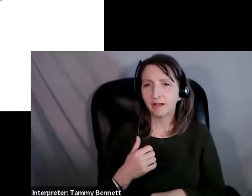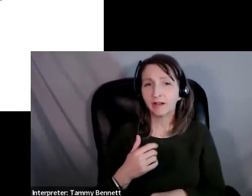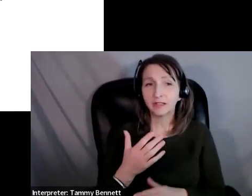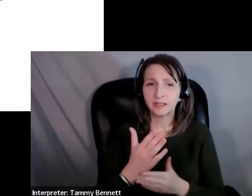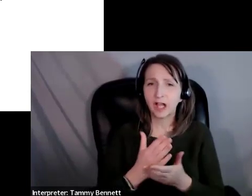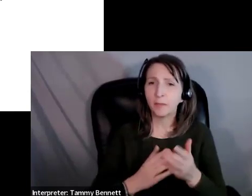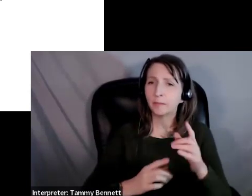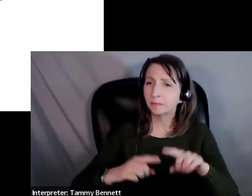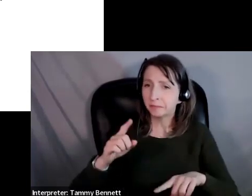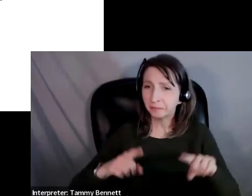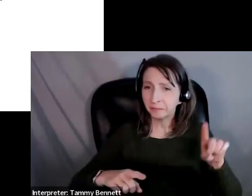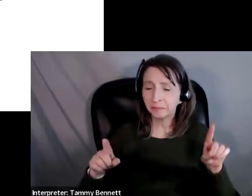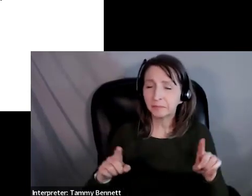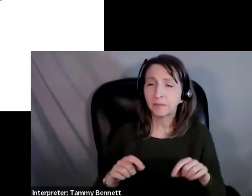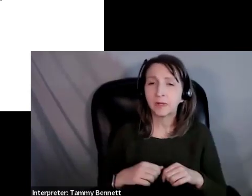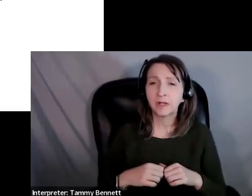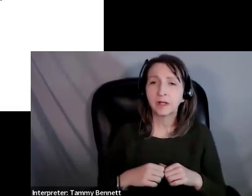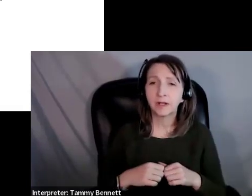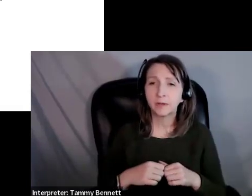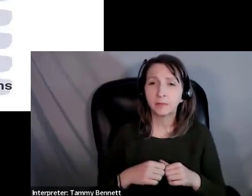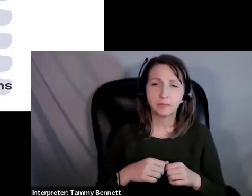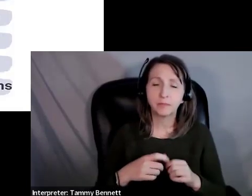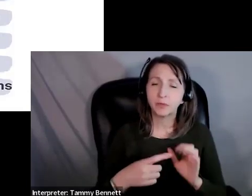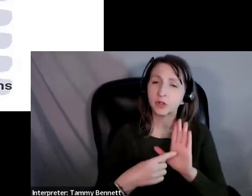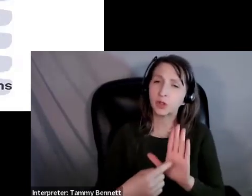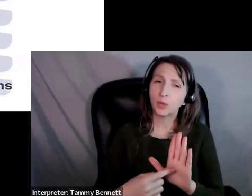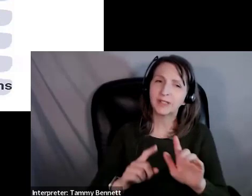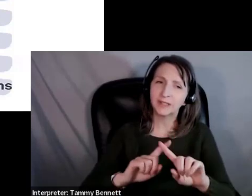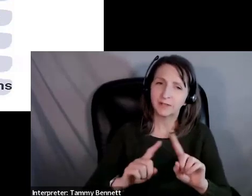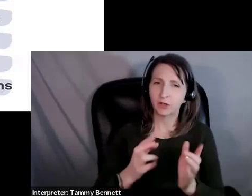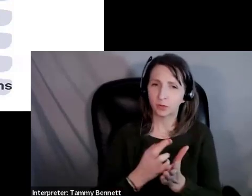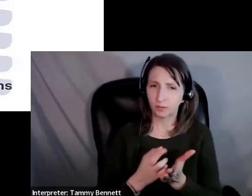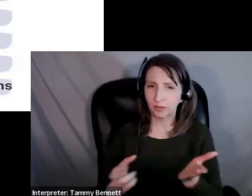setups, but just showing you how you have different resources.